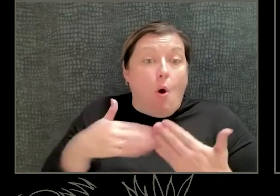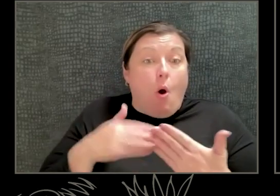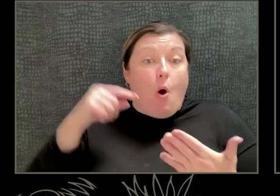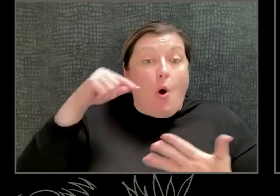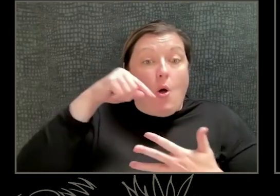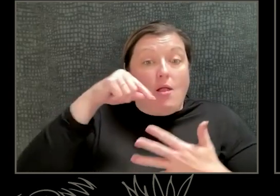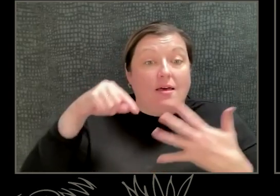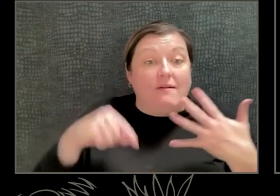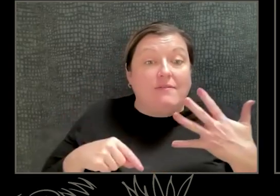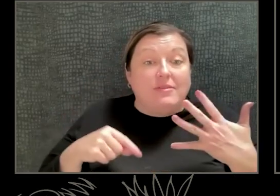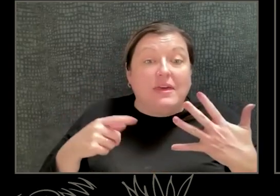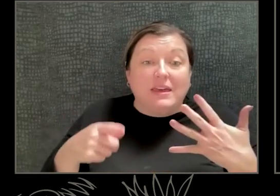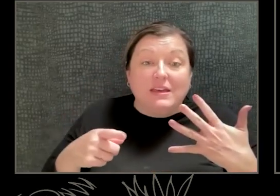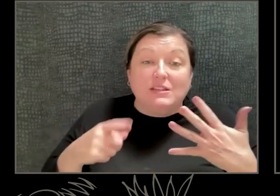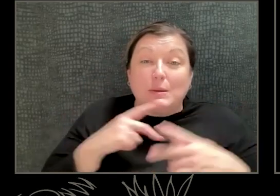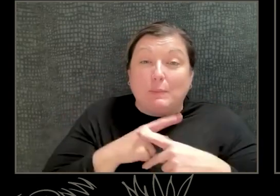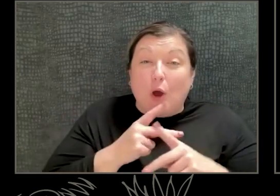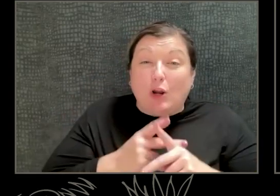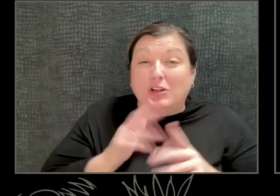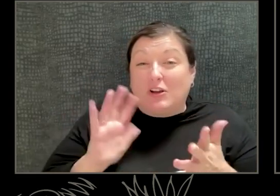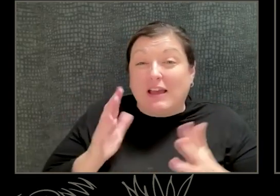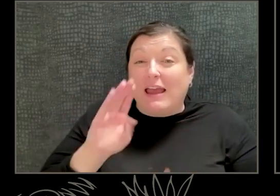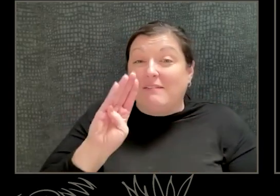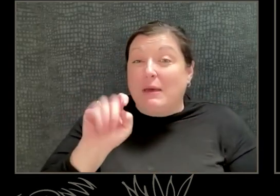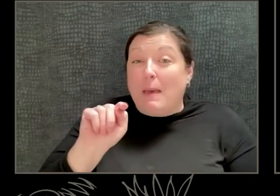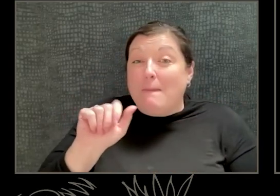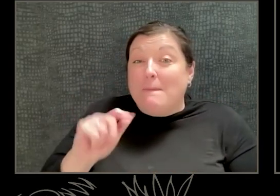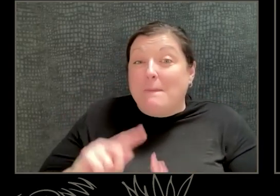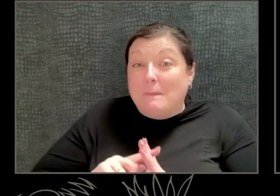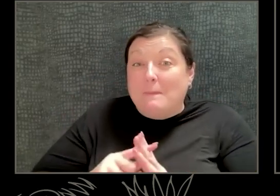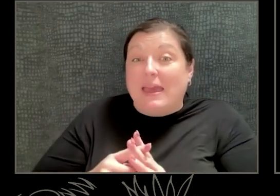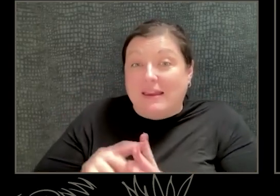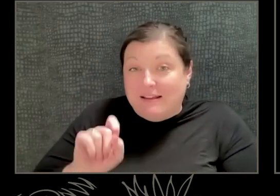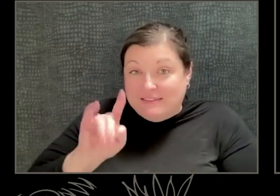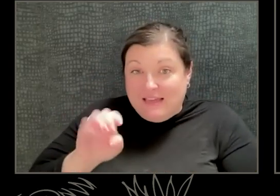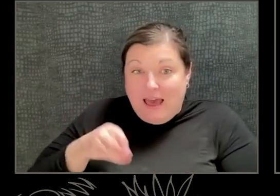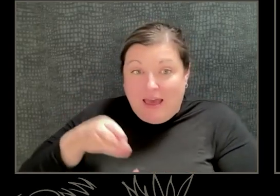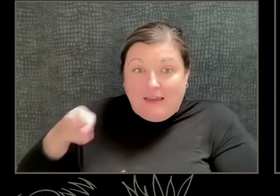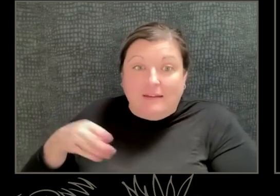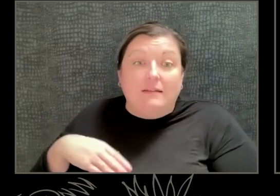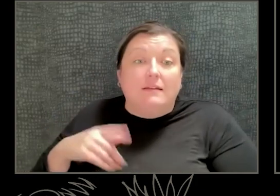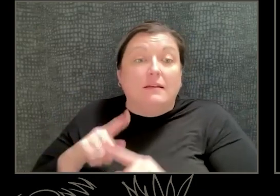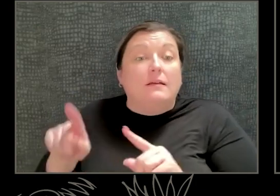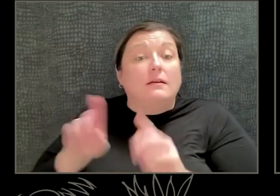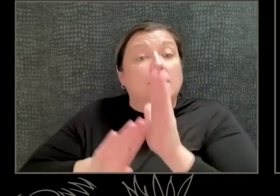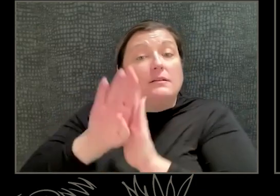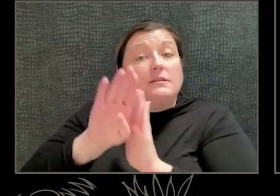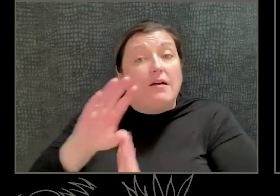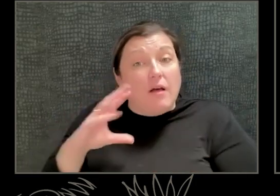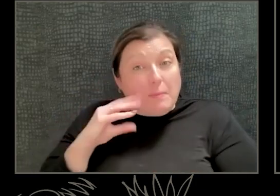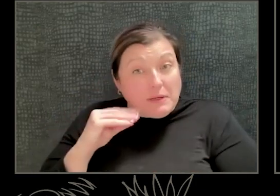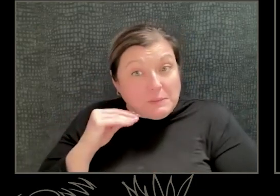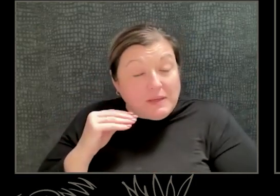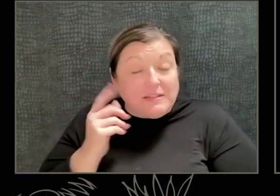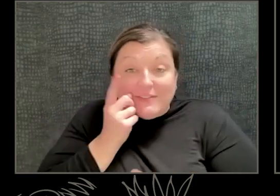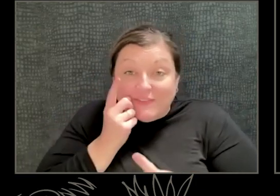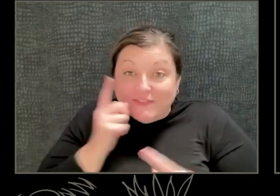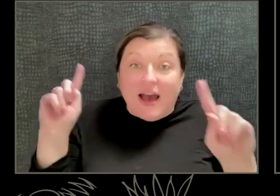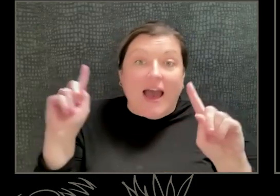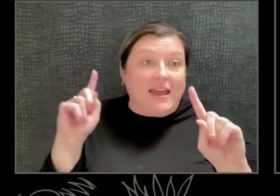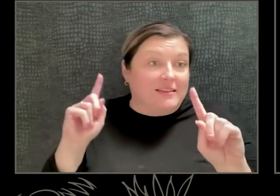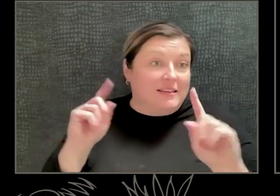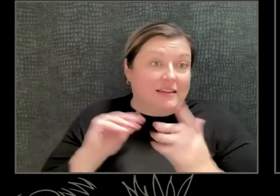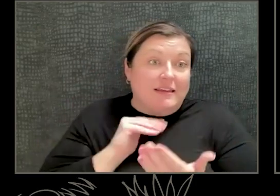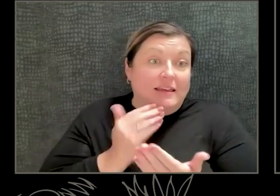beta side, and the space is evolving quickly, but the developer experience is finally getting to